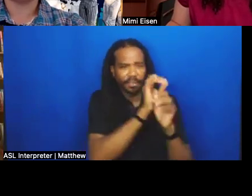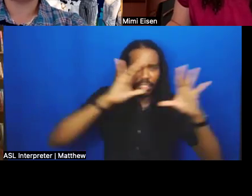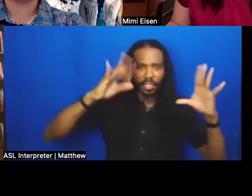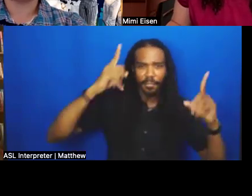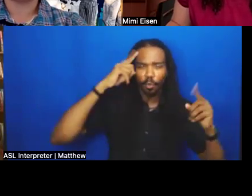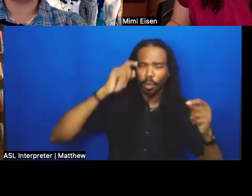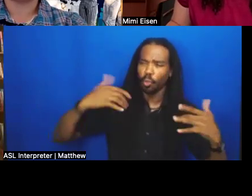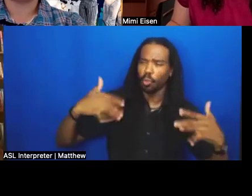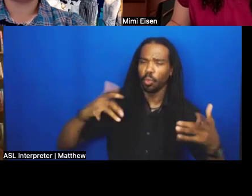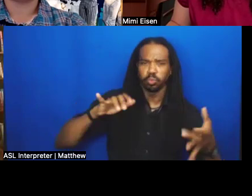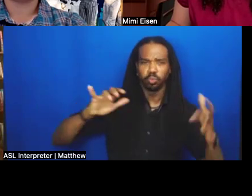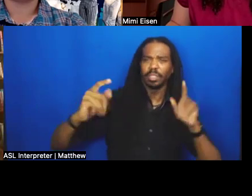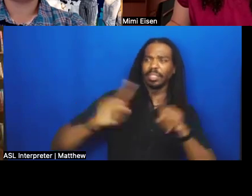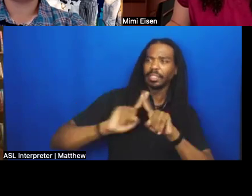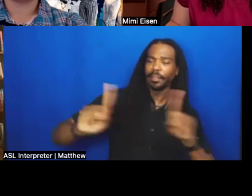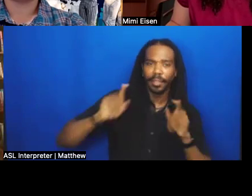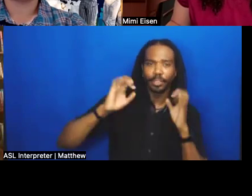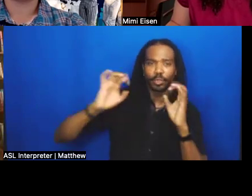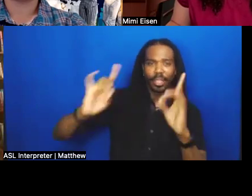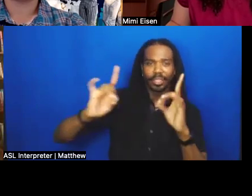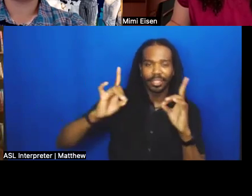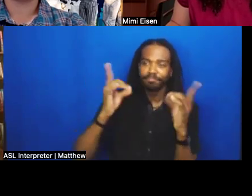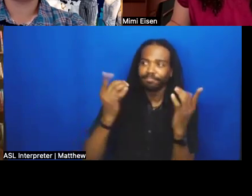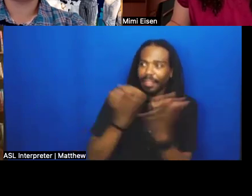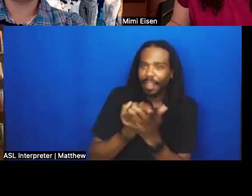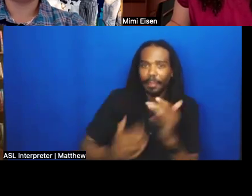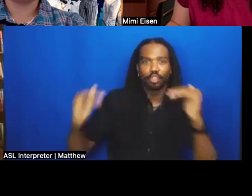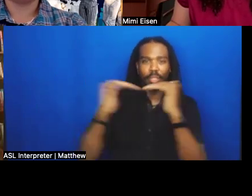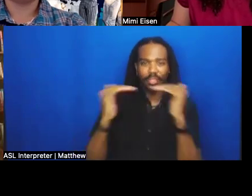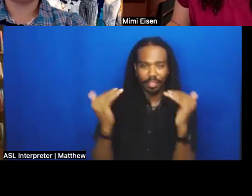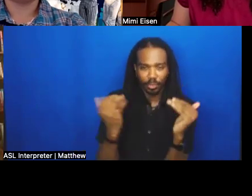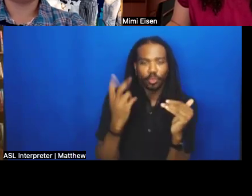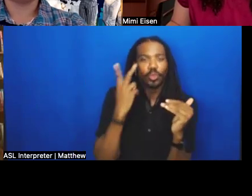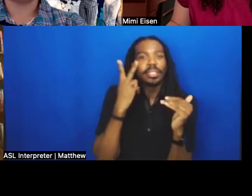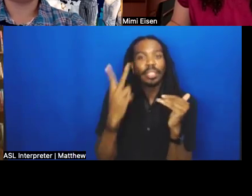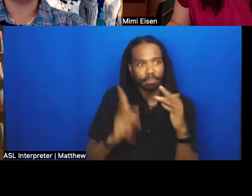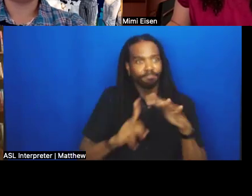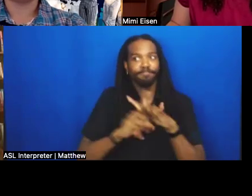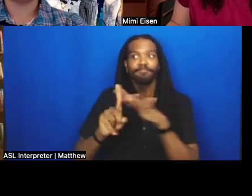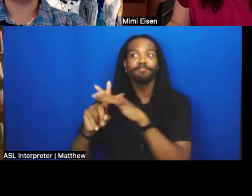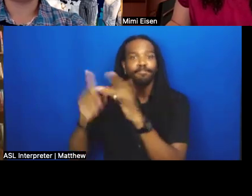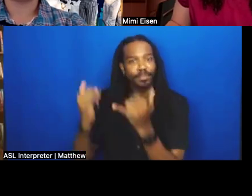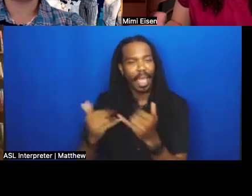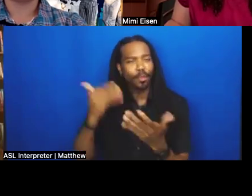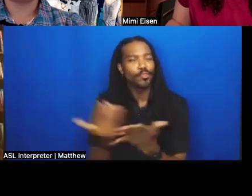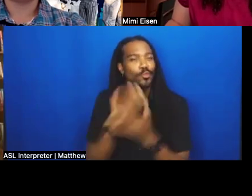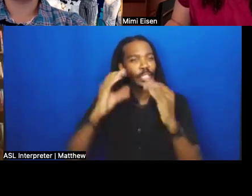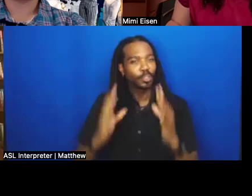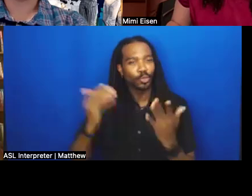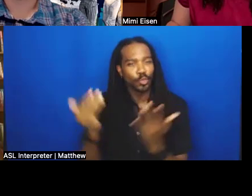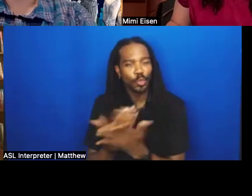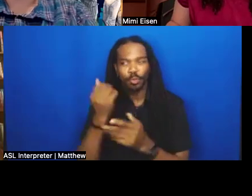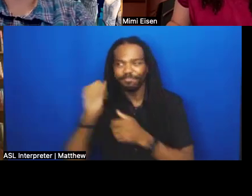and economic justice that echoes later on in new generations of teachers and activists. So there are many more sources